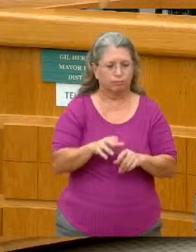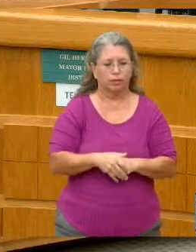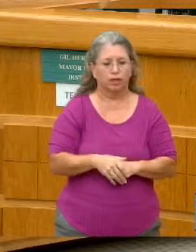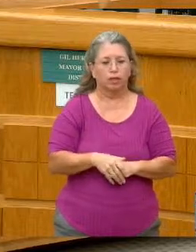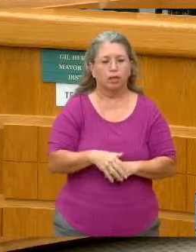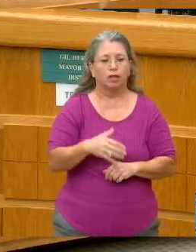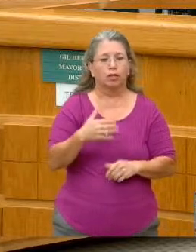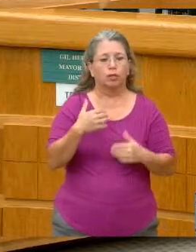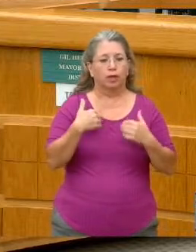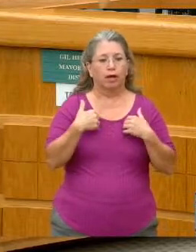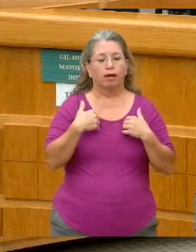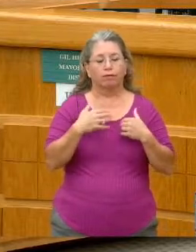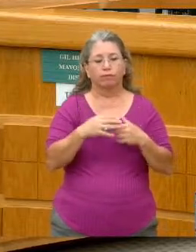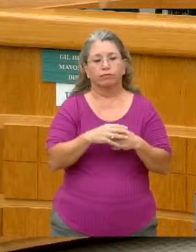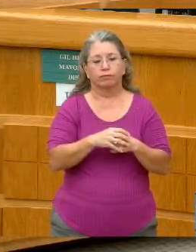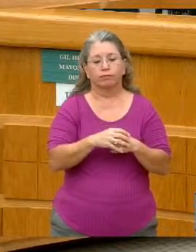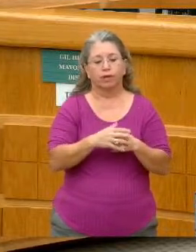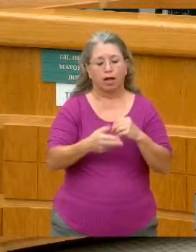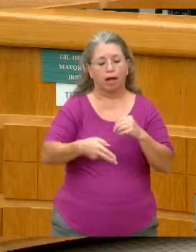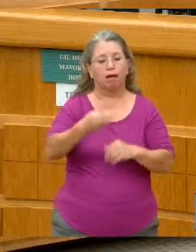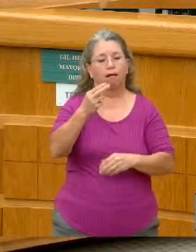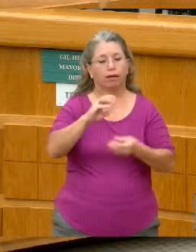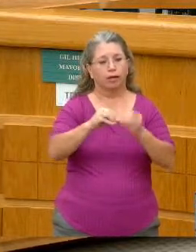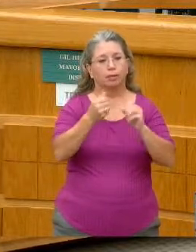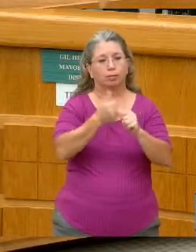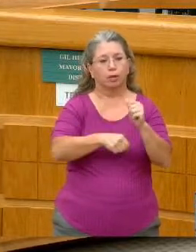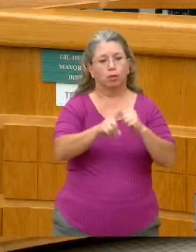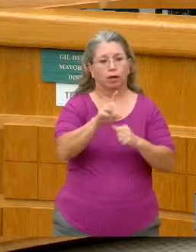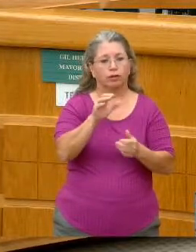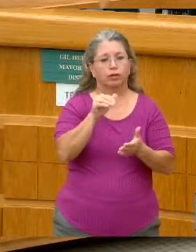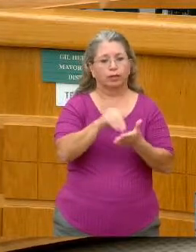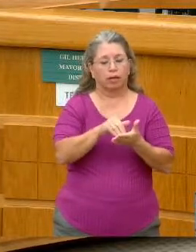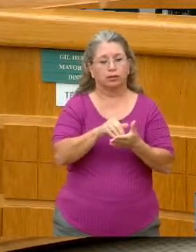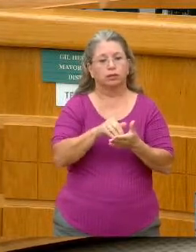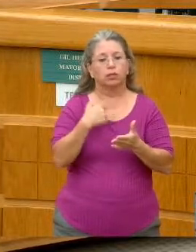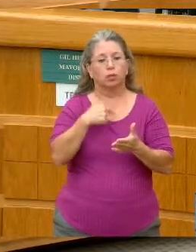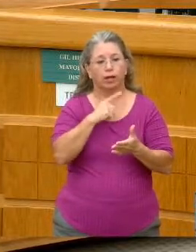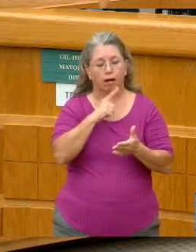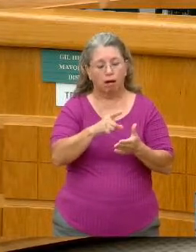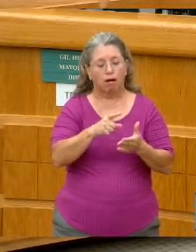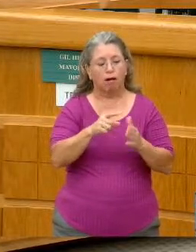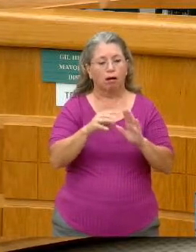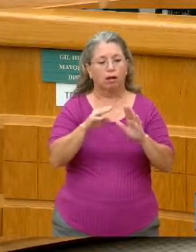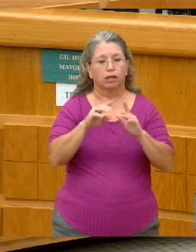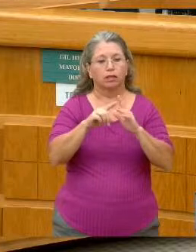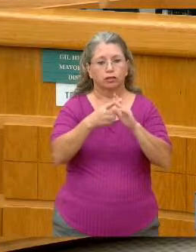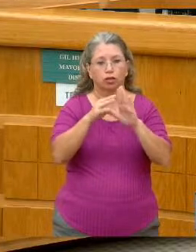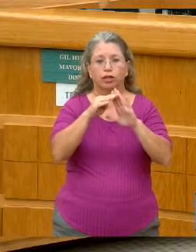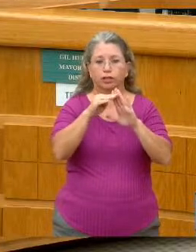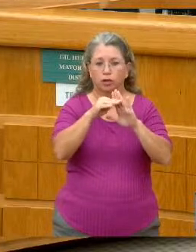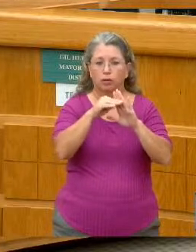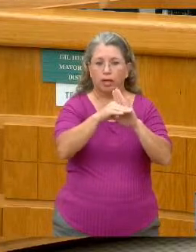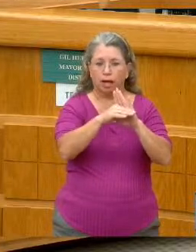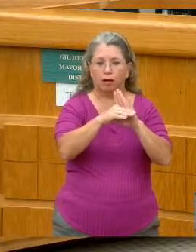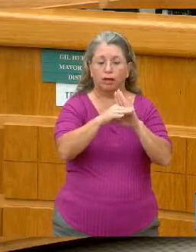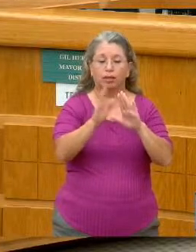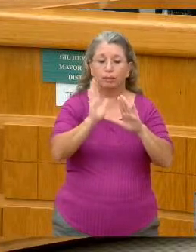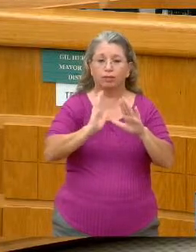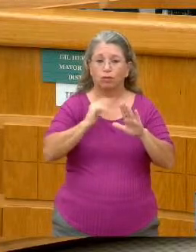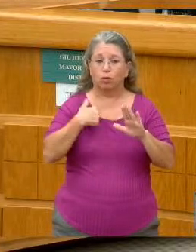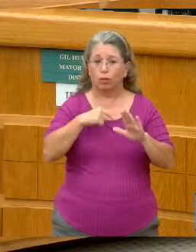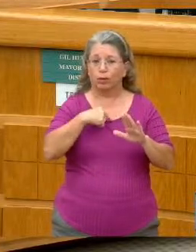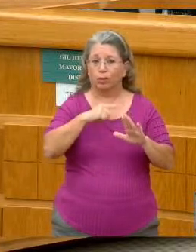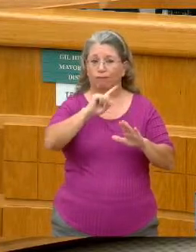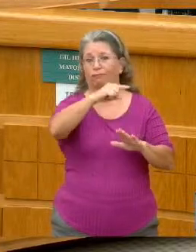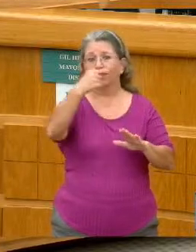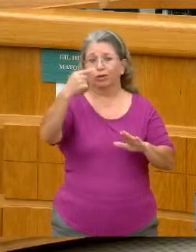per 100,000 in Texas, and we are moving in the right direction. We used to be number 1 in that. We're now number